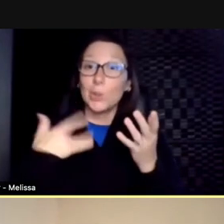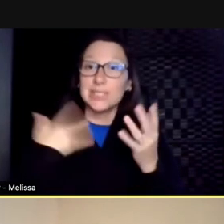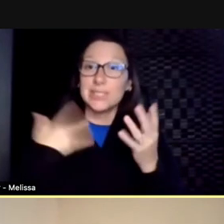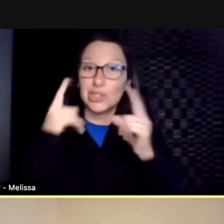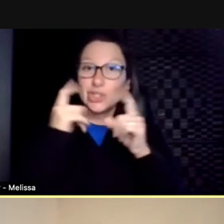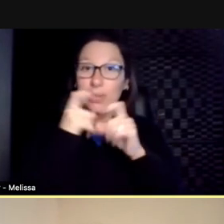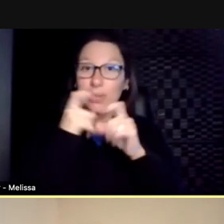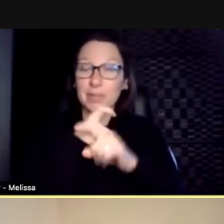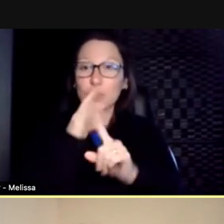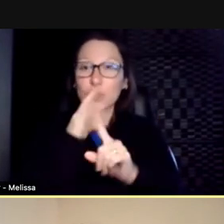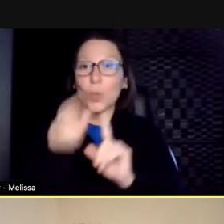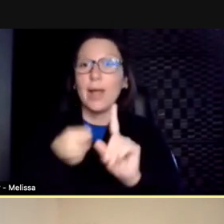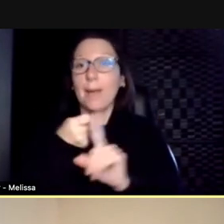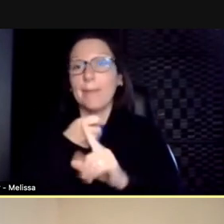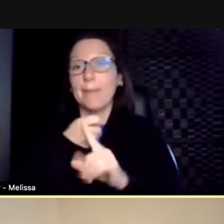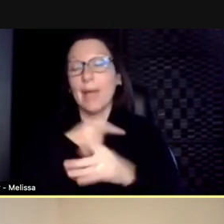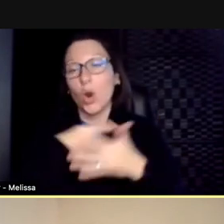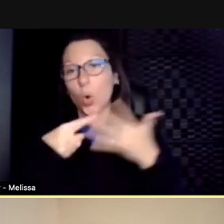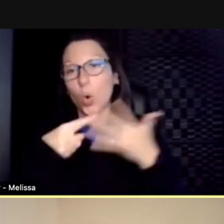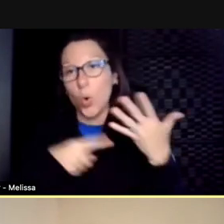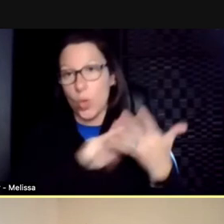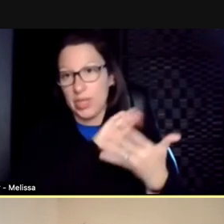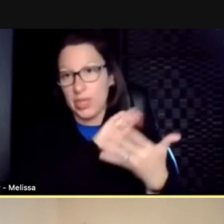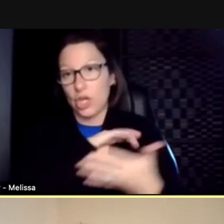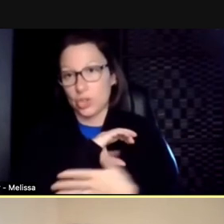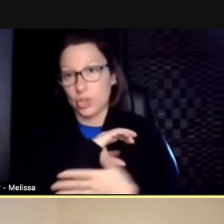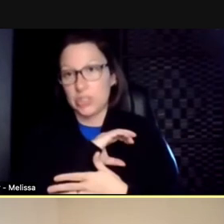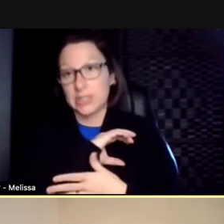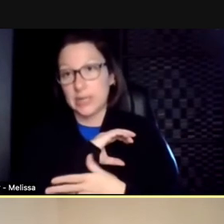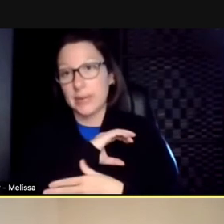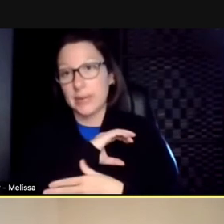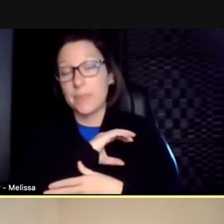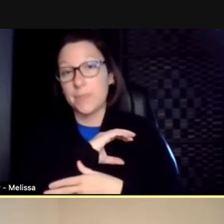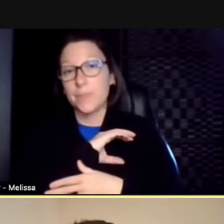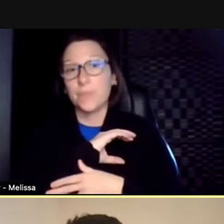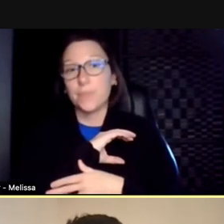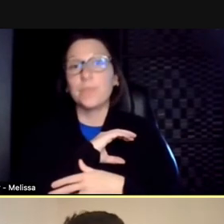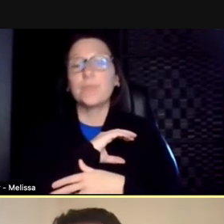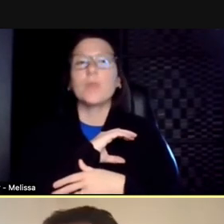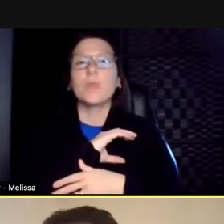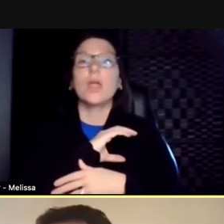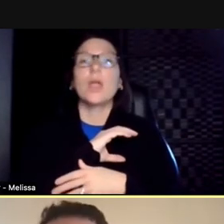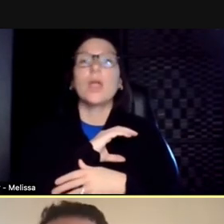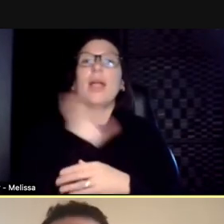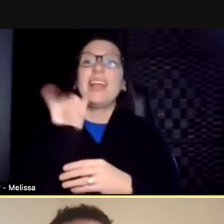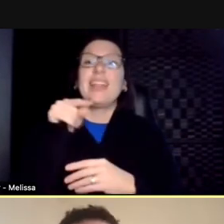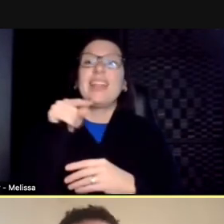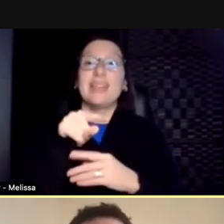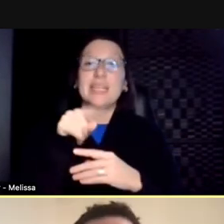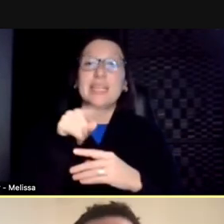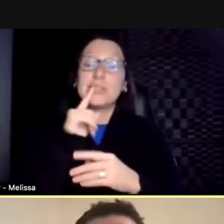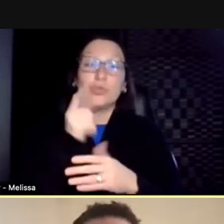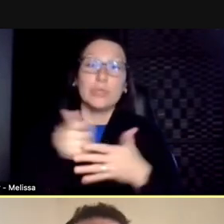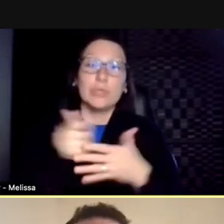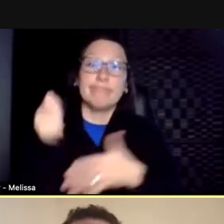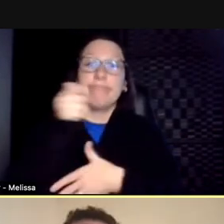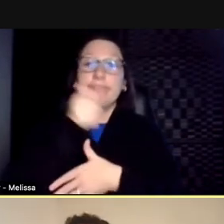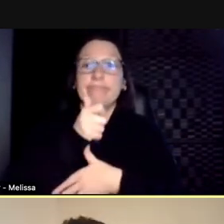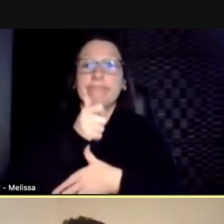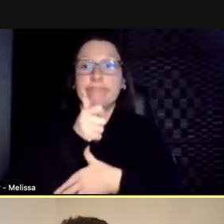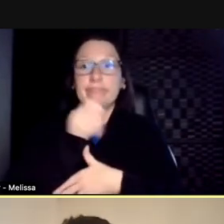other characteristics. And I think this is an overarching, overriding characteristic of CVI and has an impact throughout the